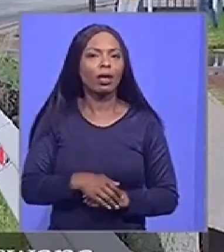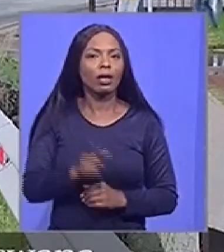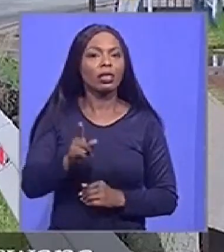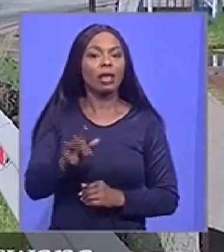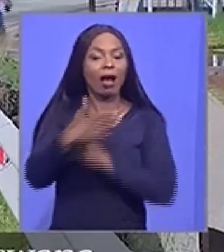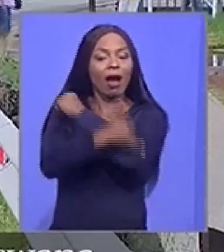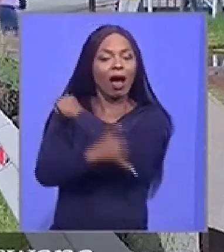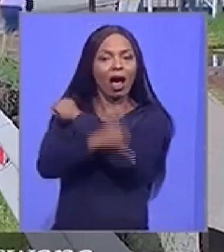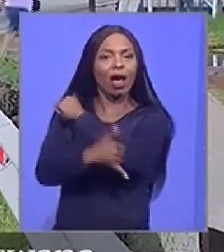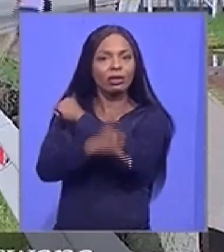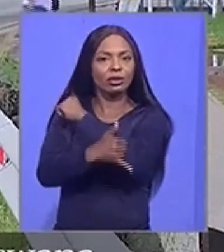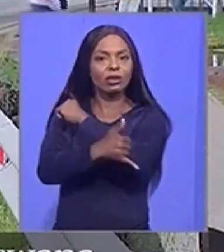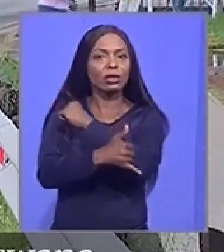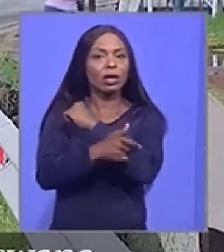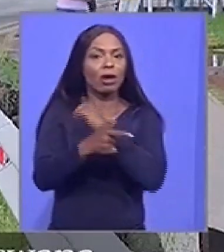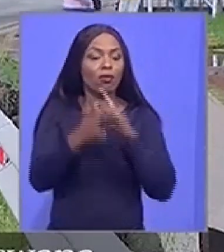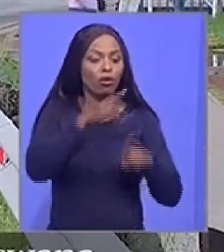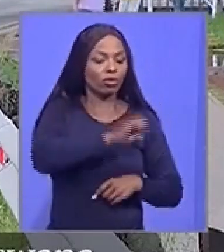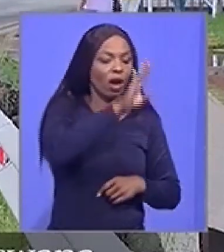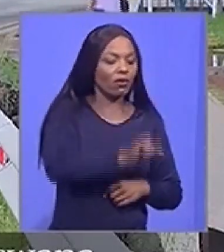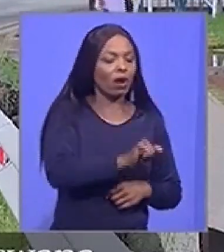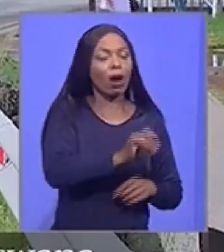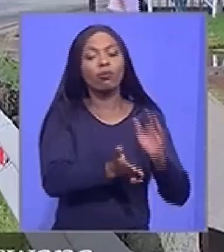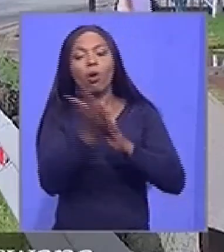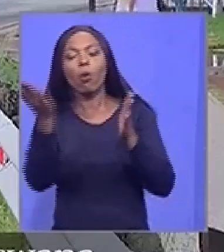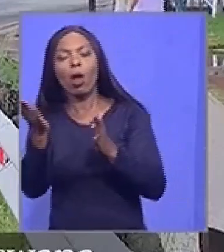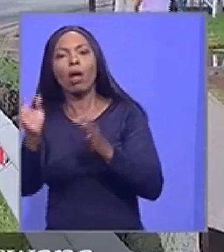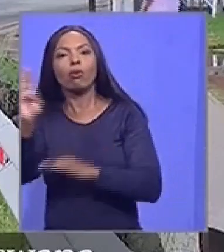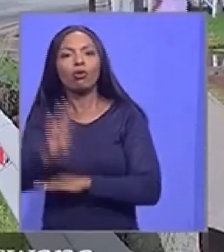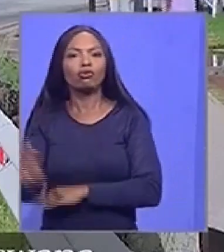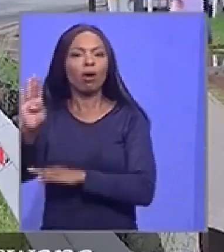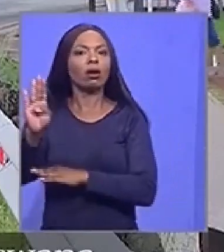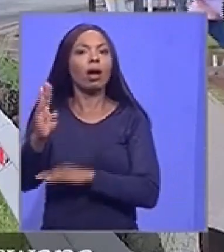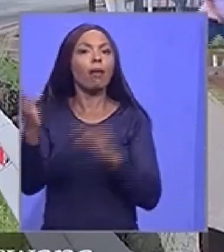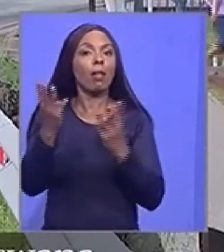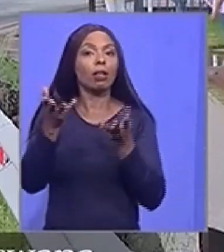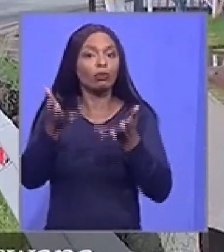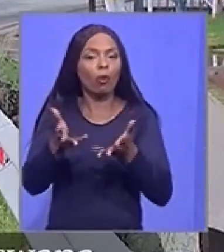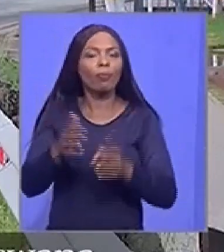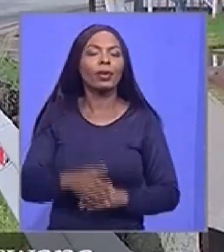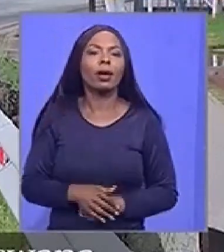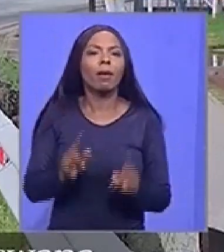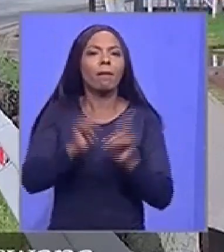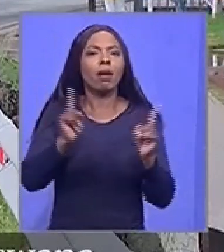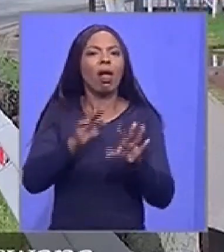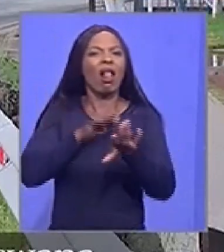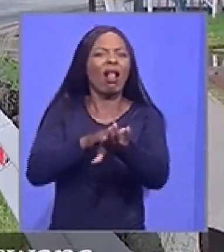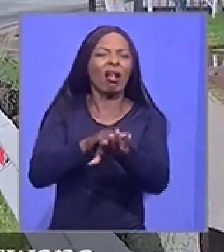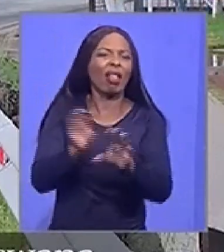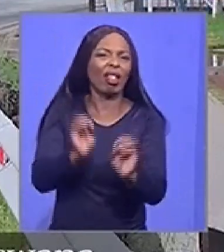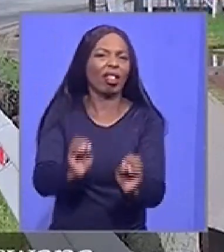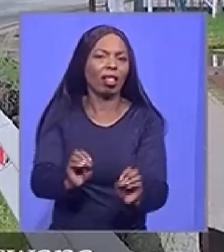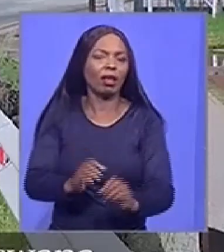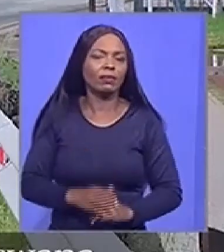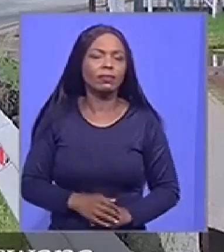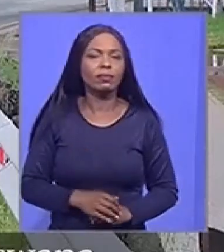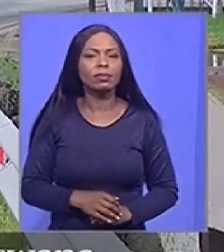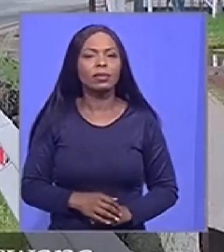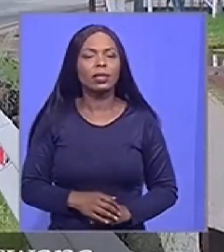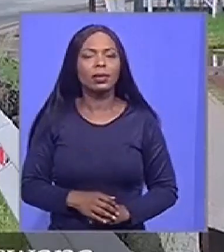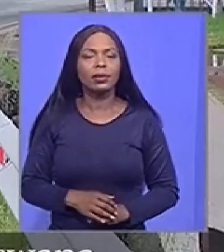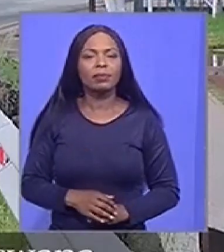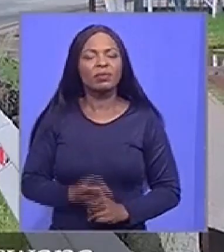tse e leng gore di tswa mo Afrika Borwa di ya ko Botswana mme mo motshegareng tota ne go sena mola ope e leng gore gone mo wa dirori tse leng gore di tswa mo Afrika Borwa di ya ko